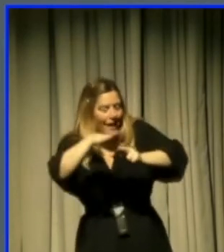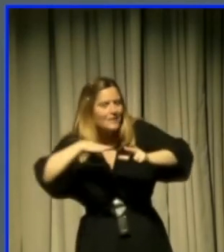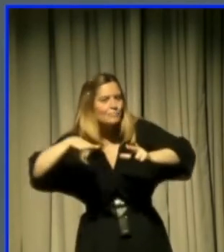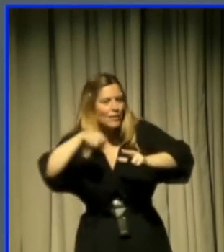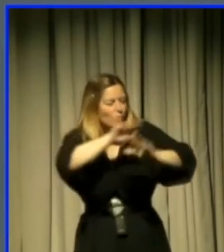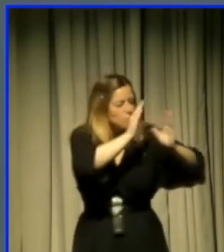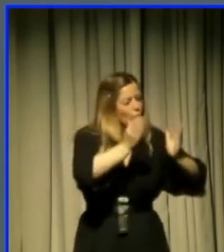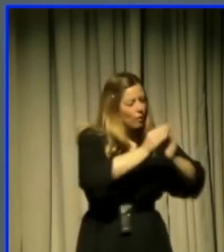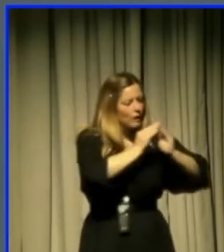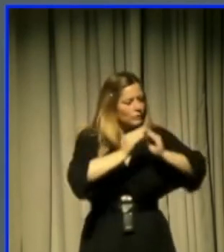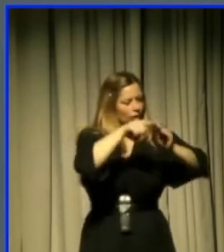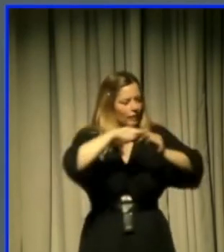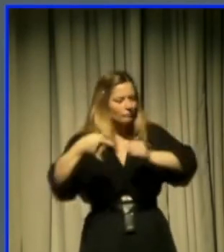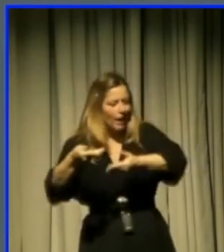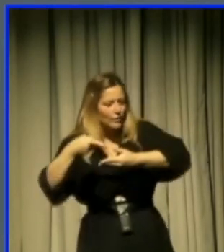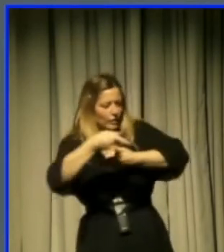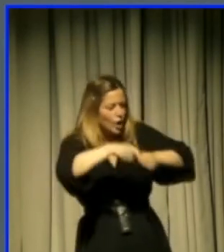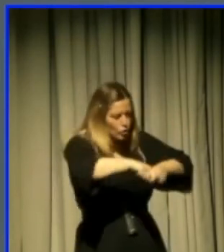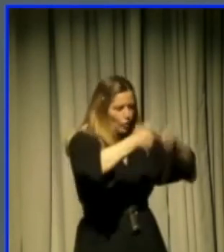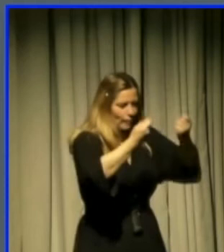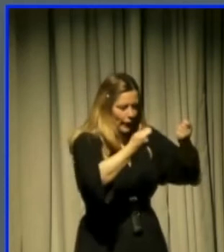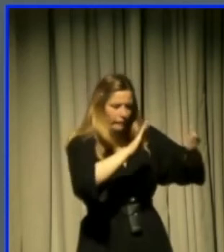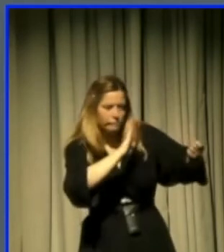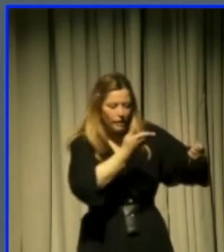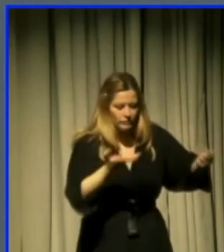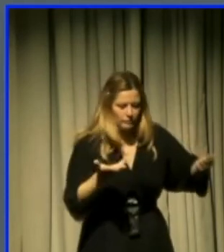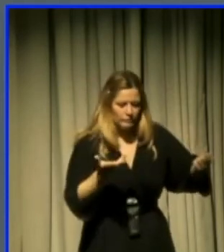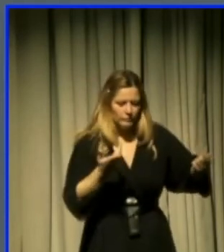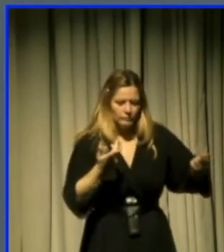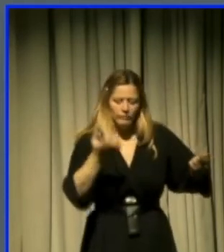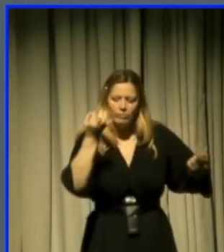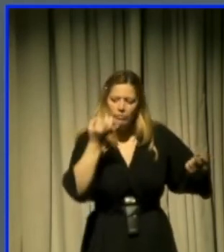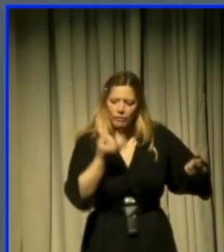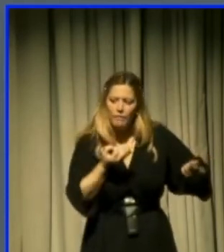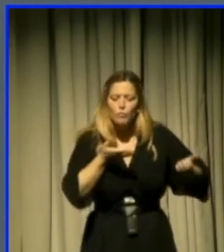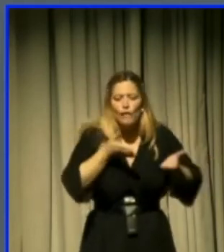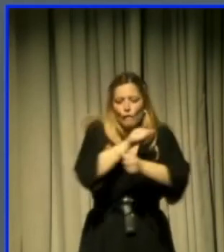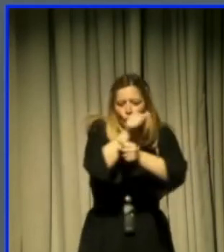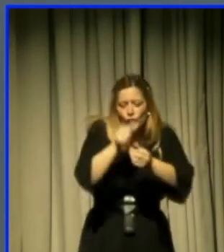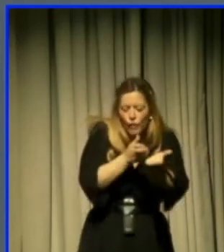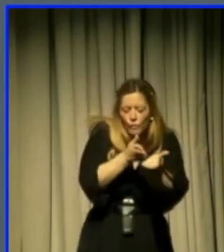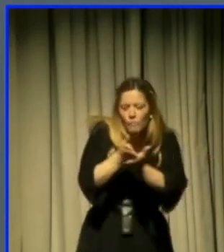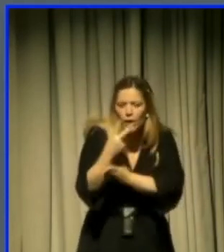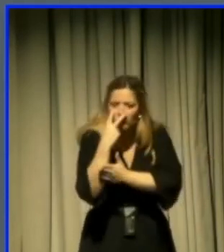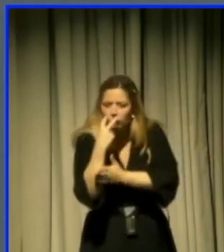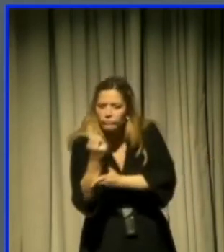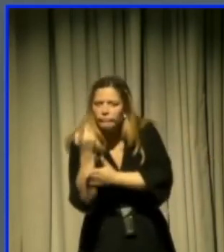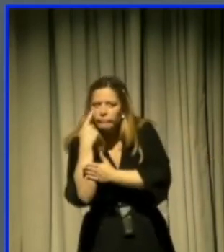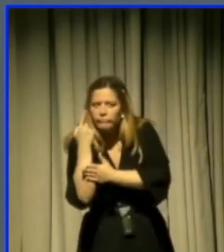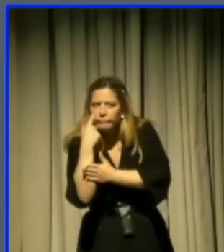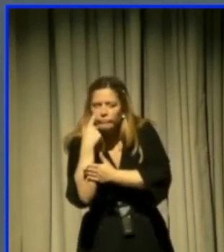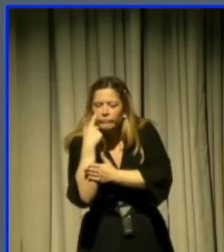really find ways to revive these out of the ordinary and rare occurrences that might help us